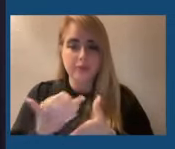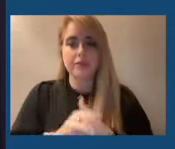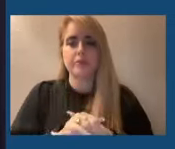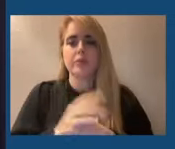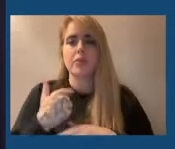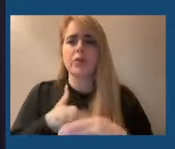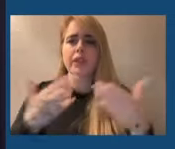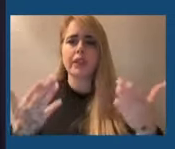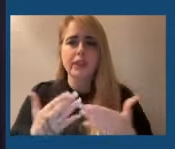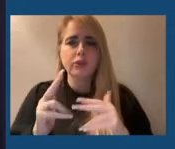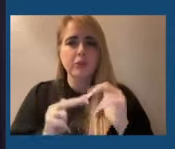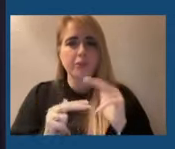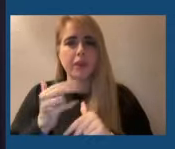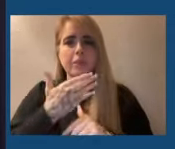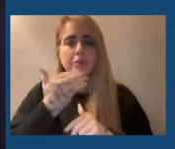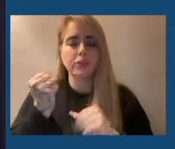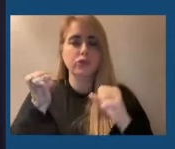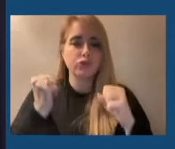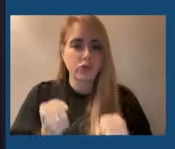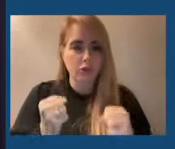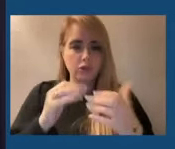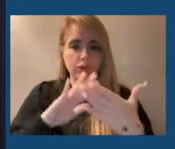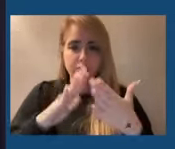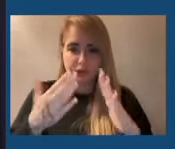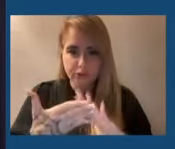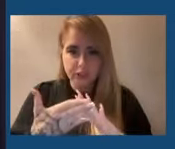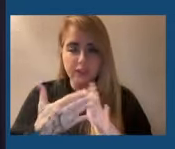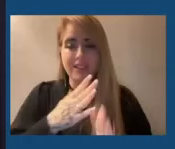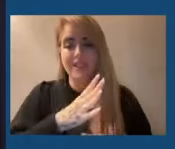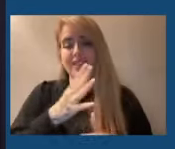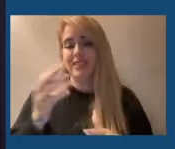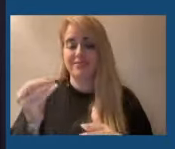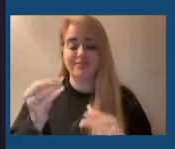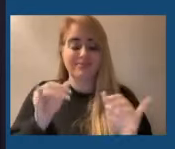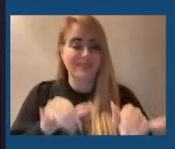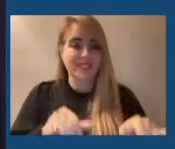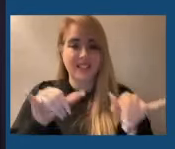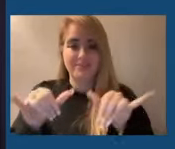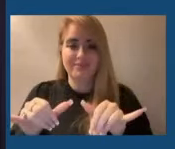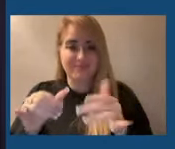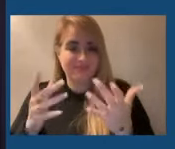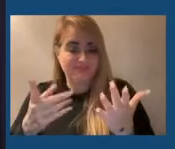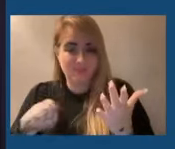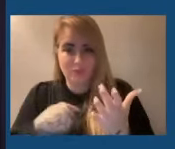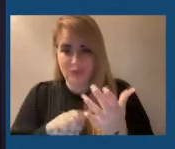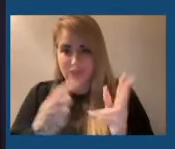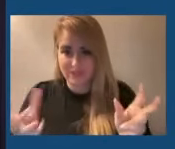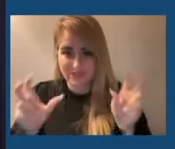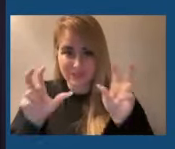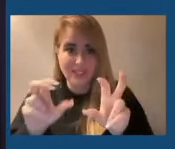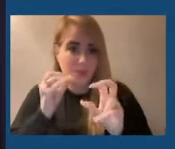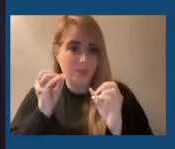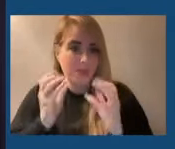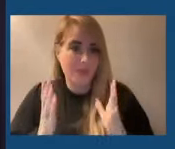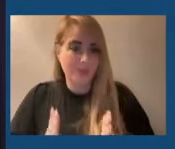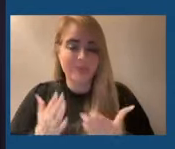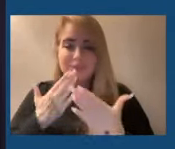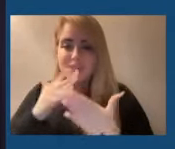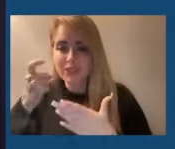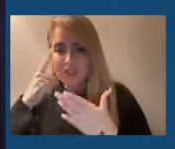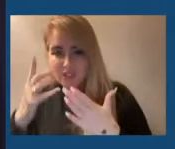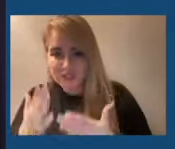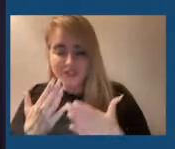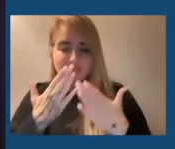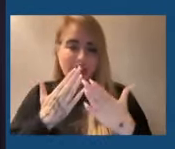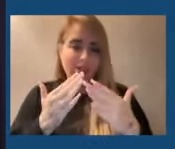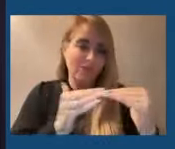here to build a better, stronger community. And it's just exciting that we're investing into homeowners. So thank you, Governor, and thank you to my colleagues